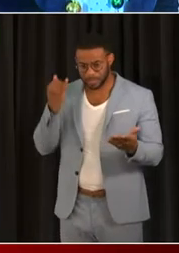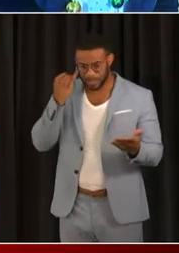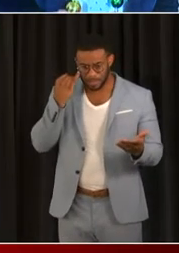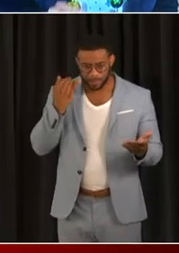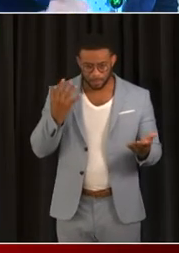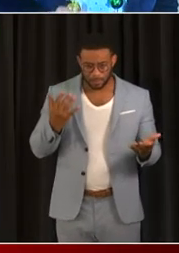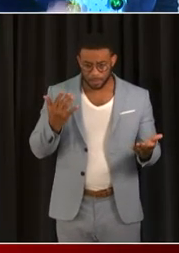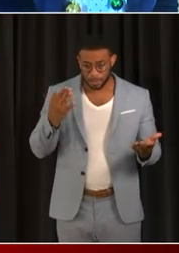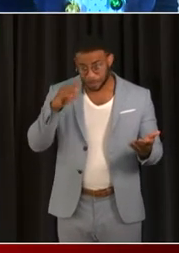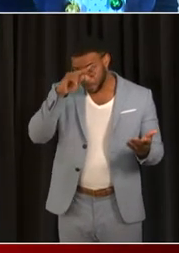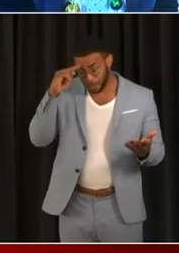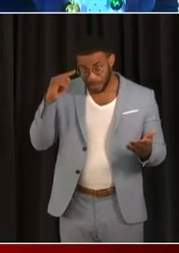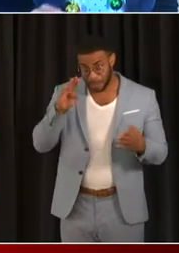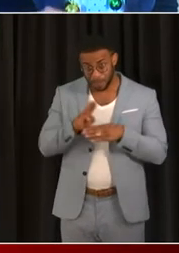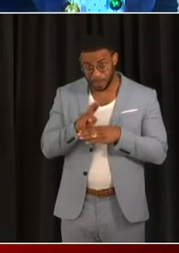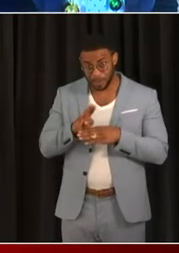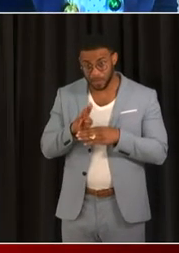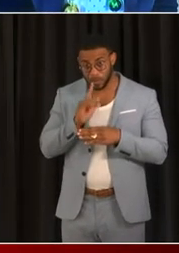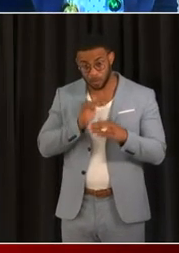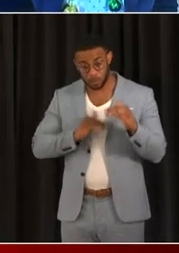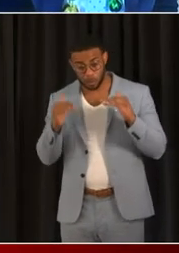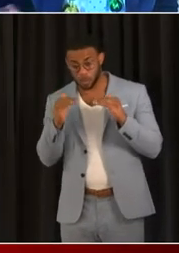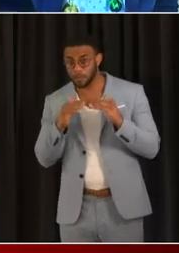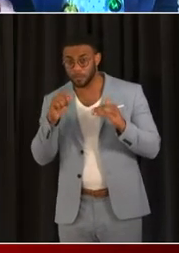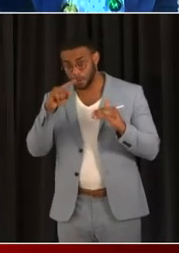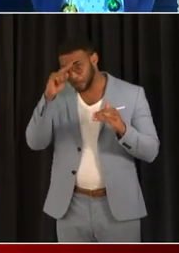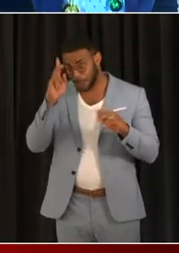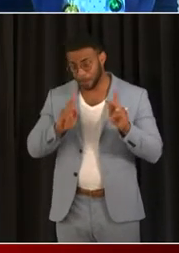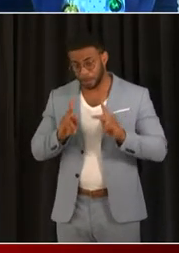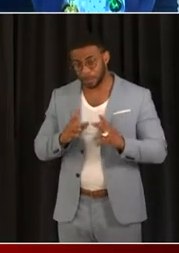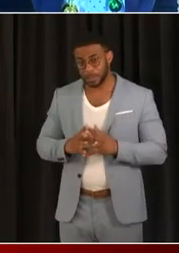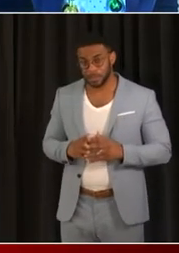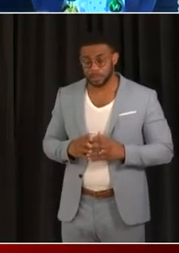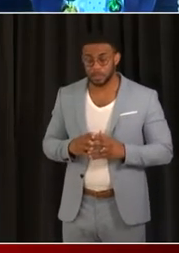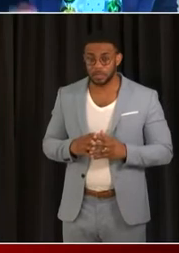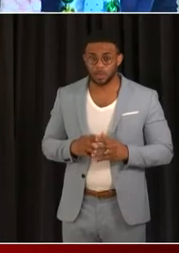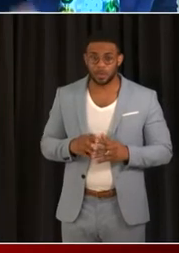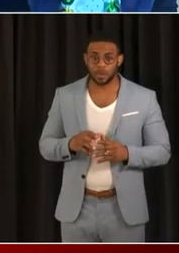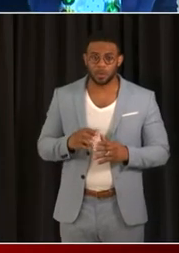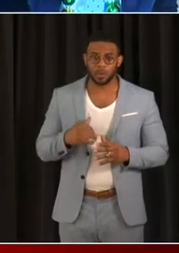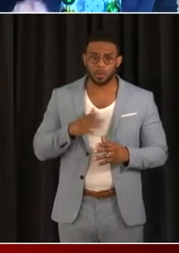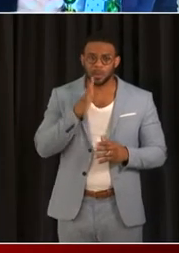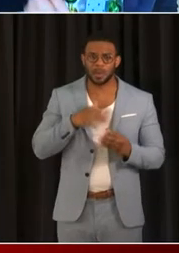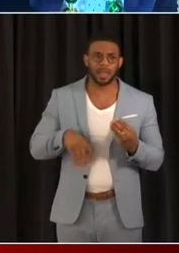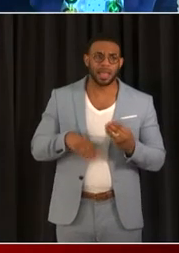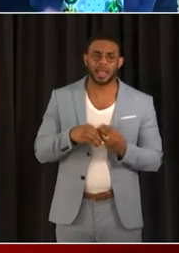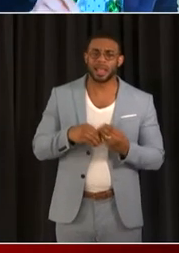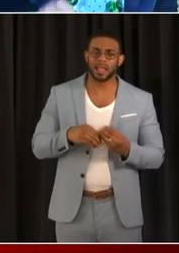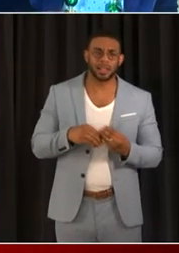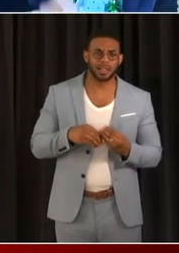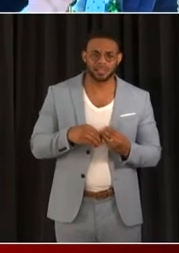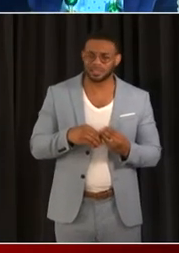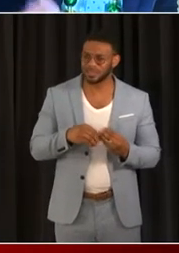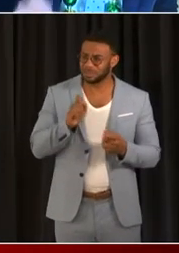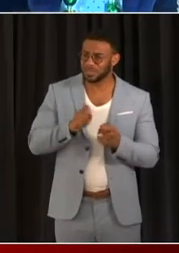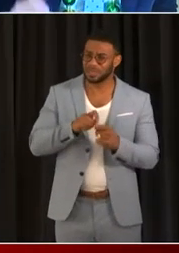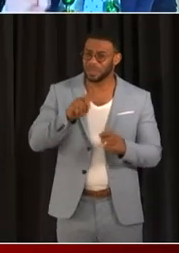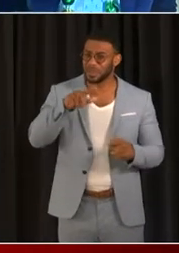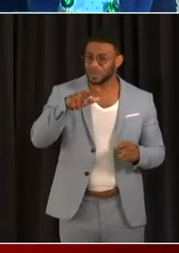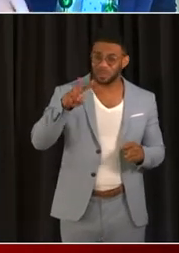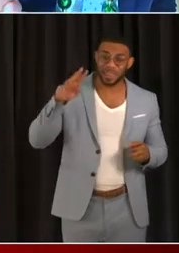if Black businesses were the equivalent of the Black population, we would add